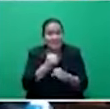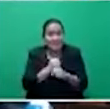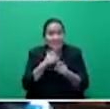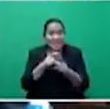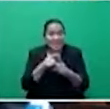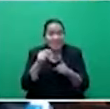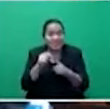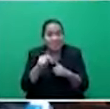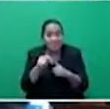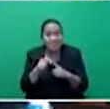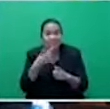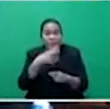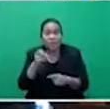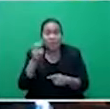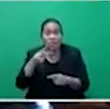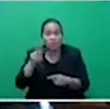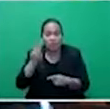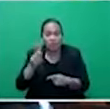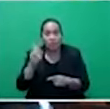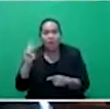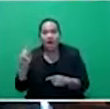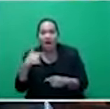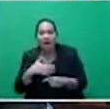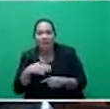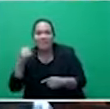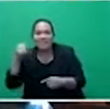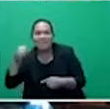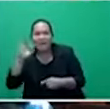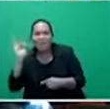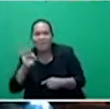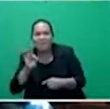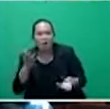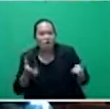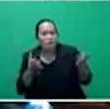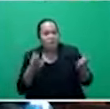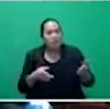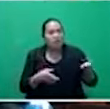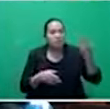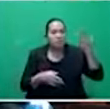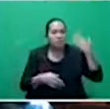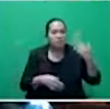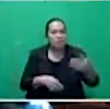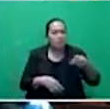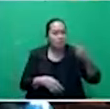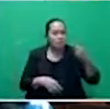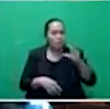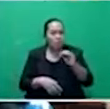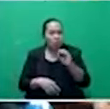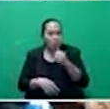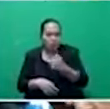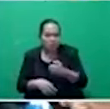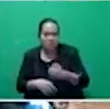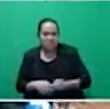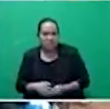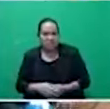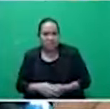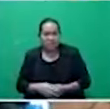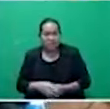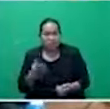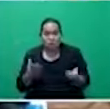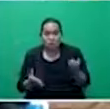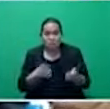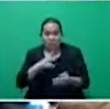almost 116% higher than what it was in 2006. More than double. Compared to the year